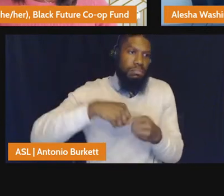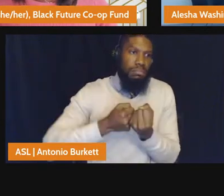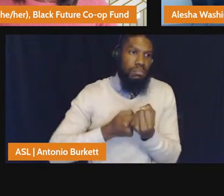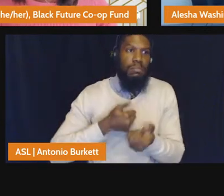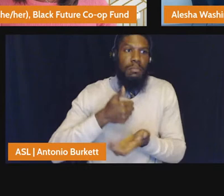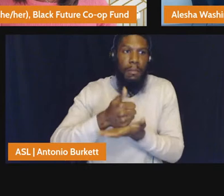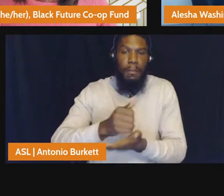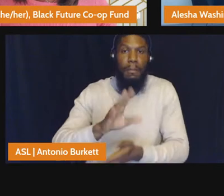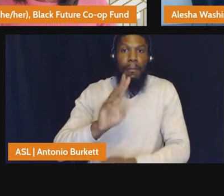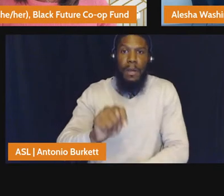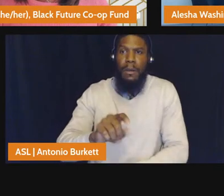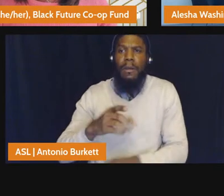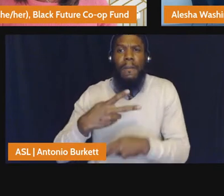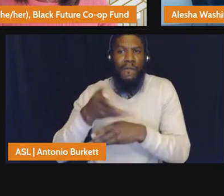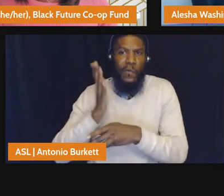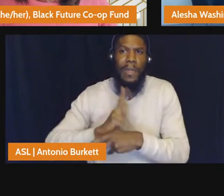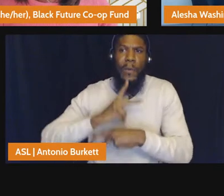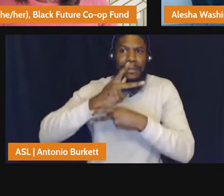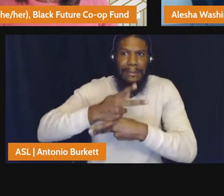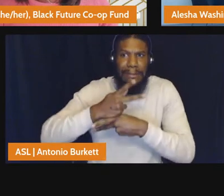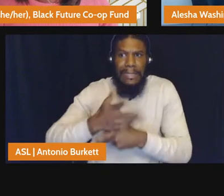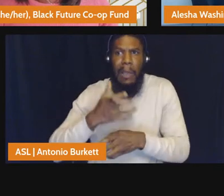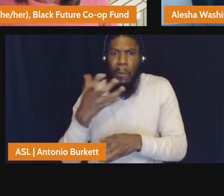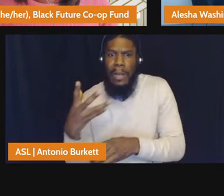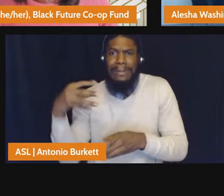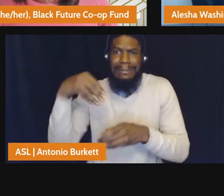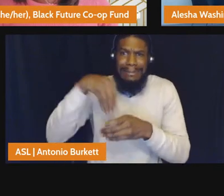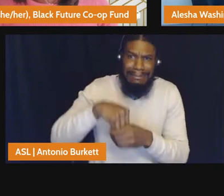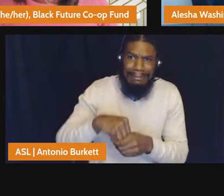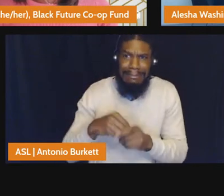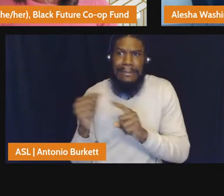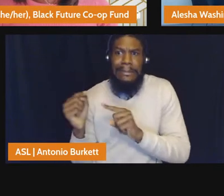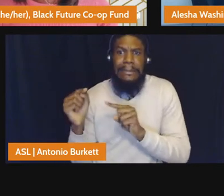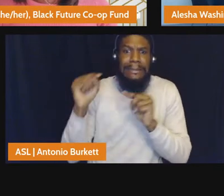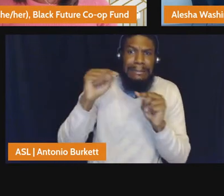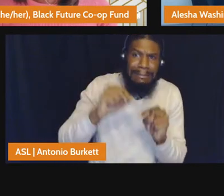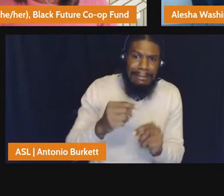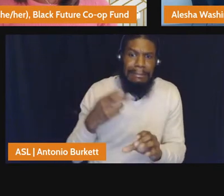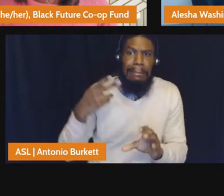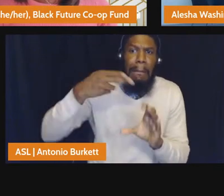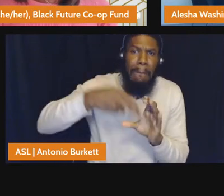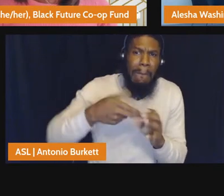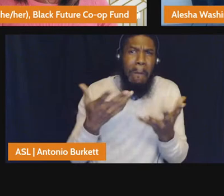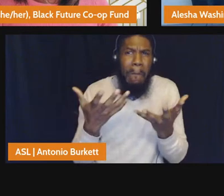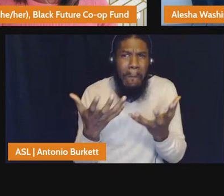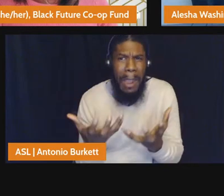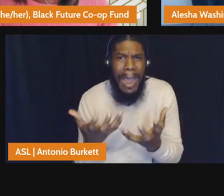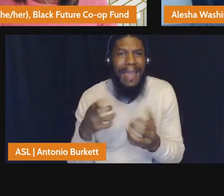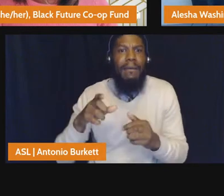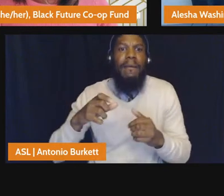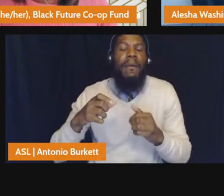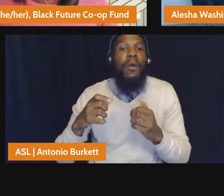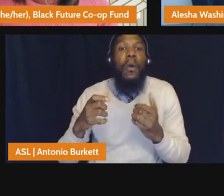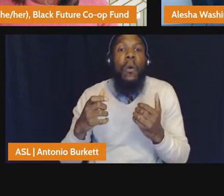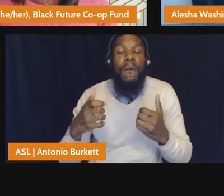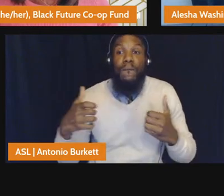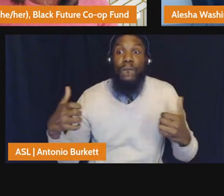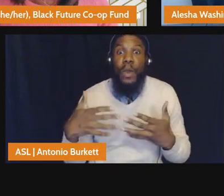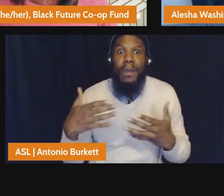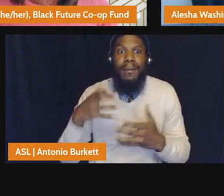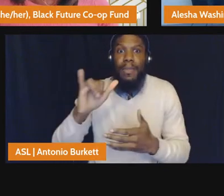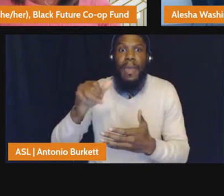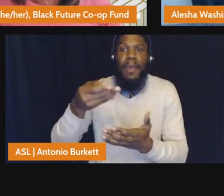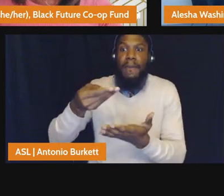And I think that they were very fearful of that fee base leaving, because the narrative they were fighting more